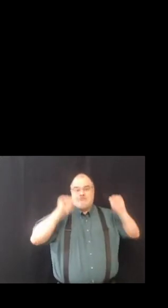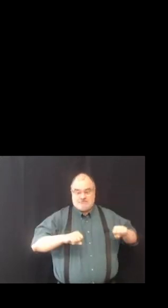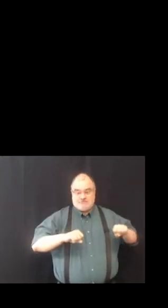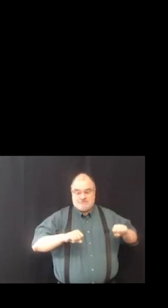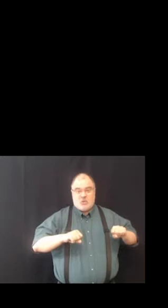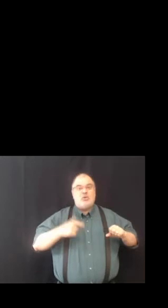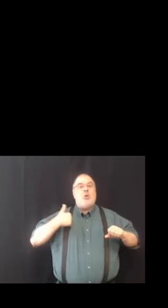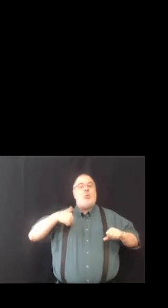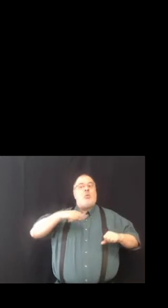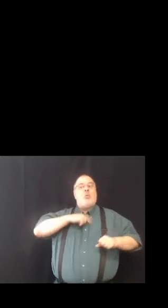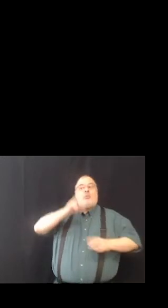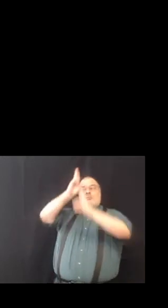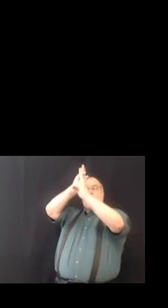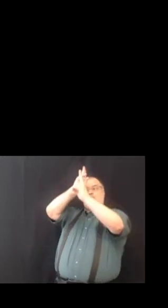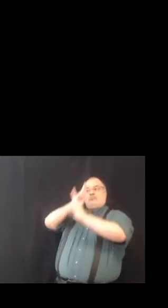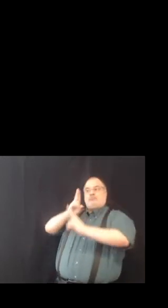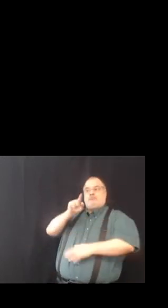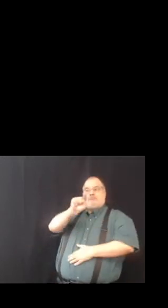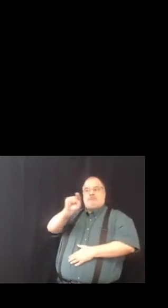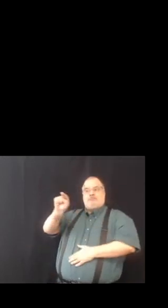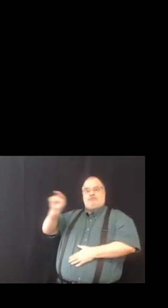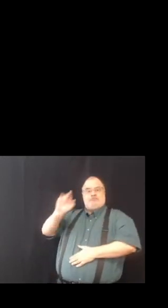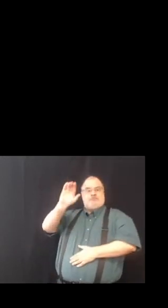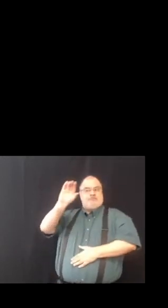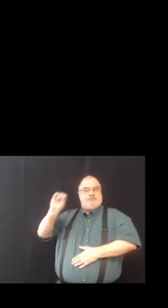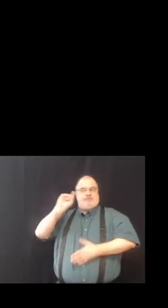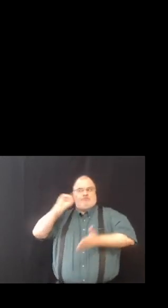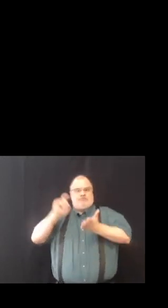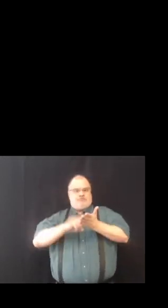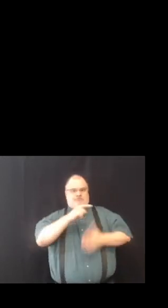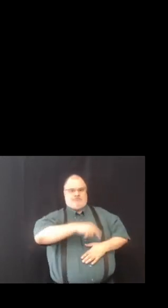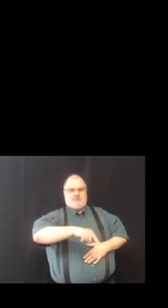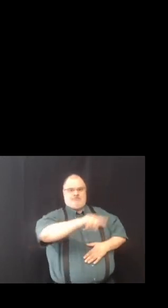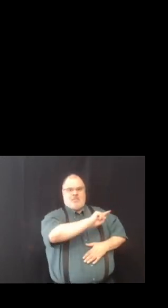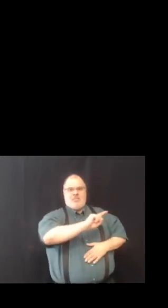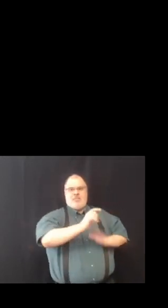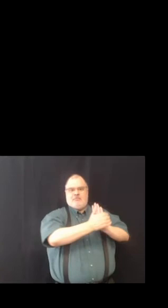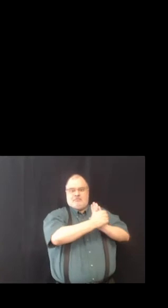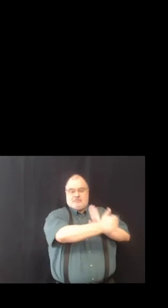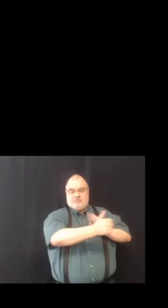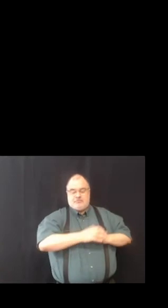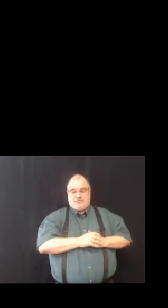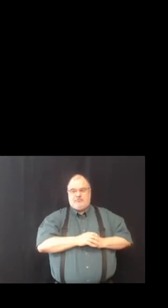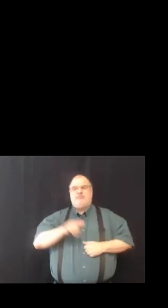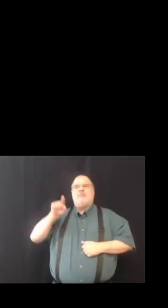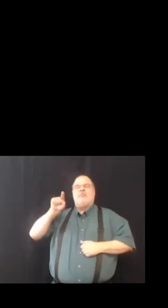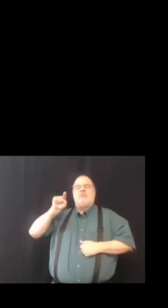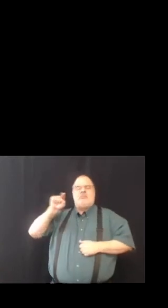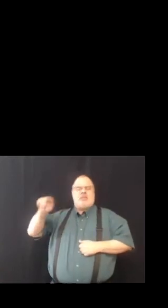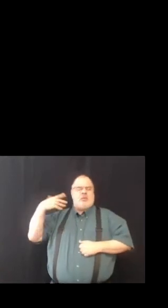the businesses today that have recognized that. They have gone above and beyond the hiring